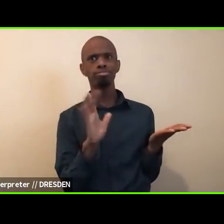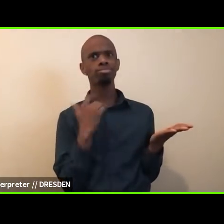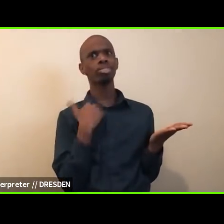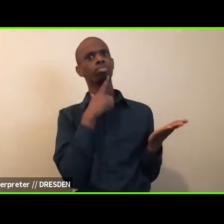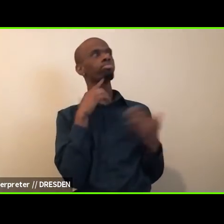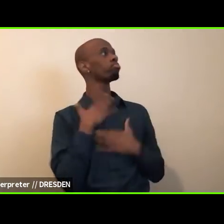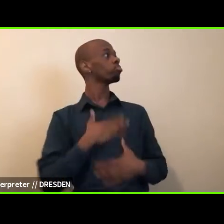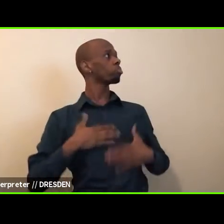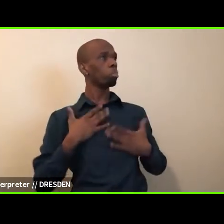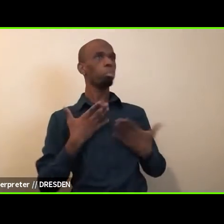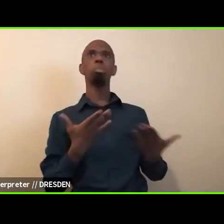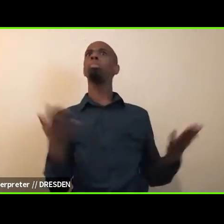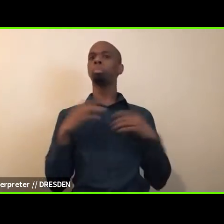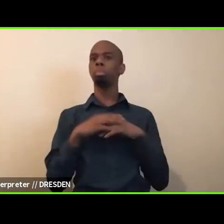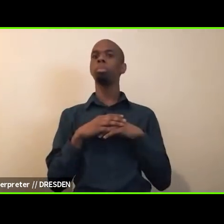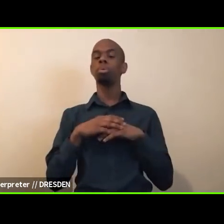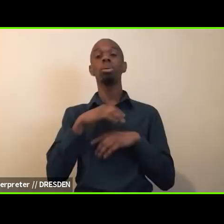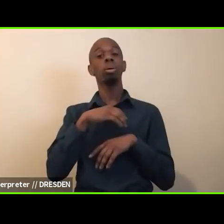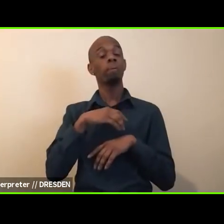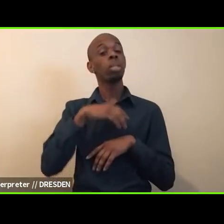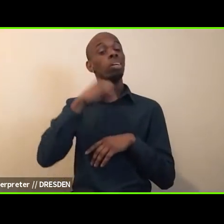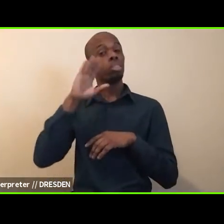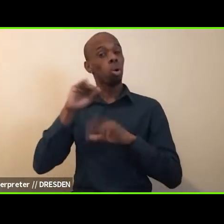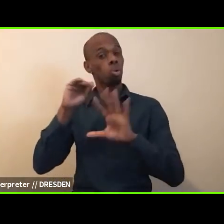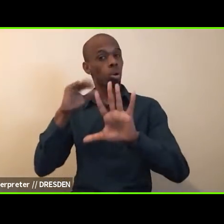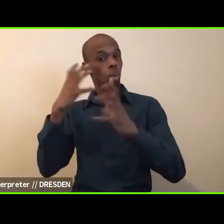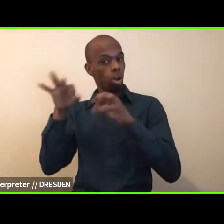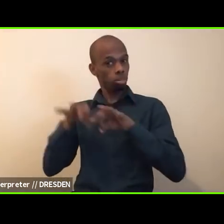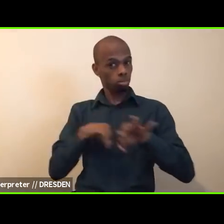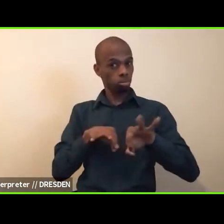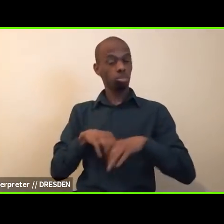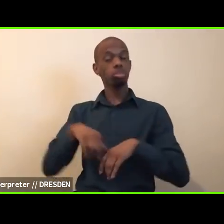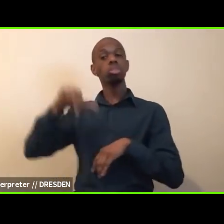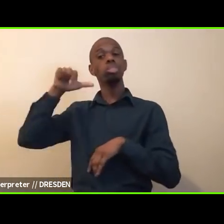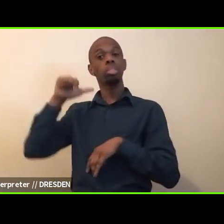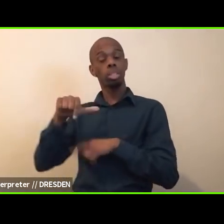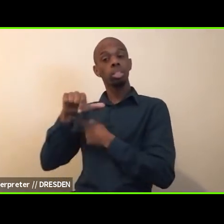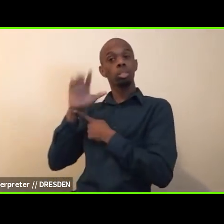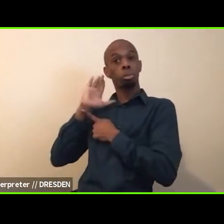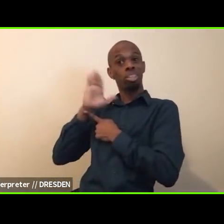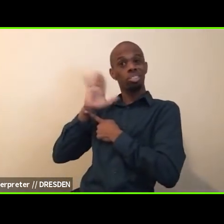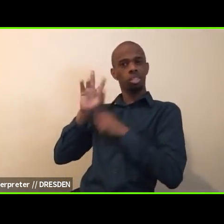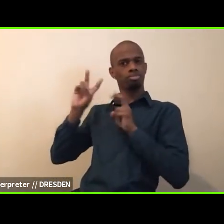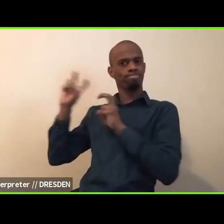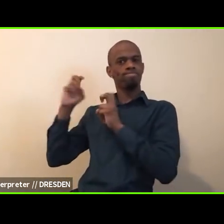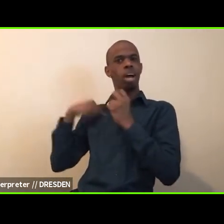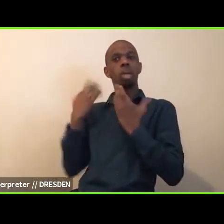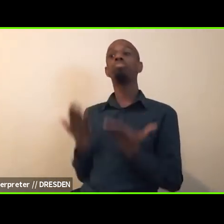I pitched this presentation to AAWW